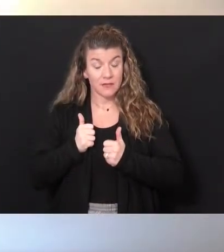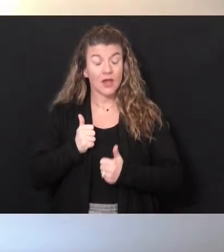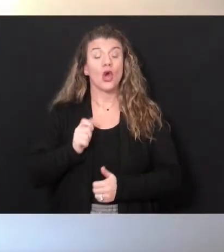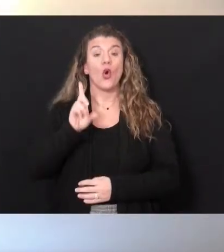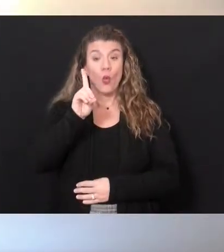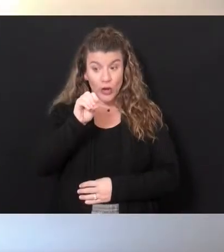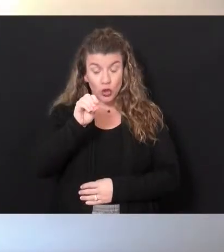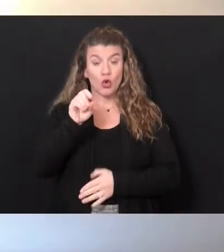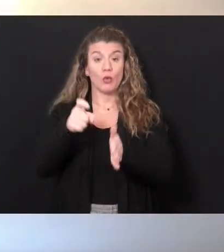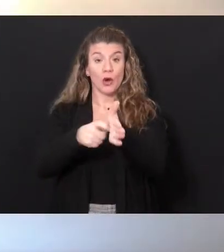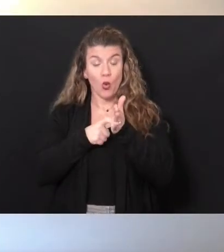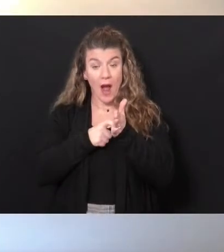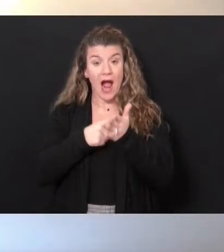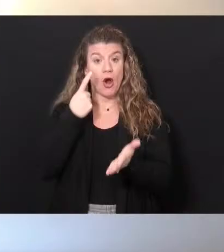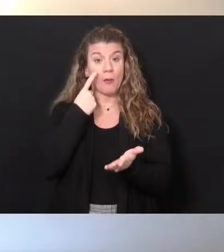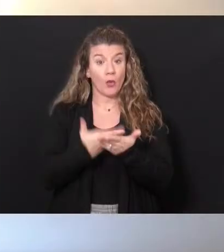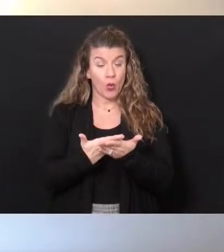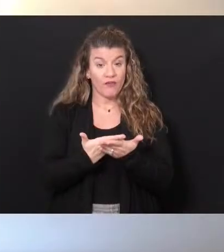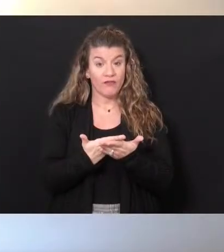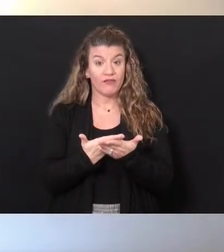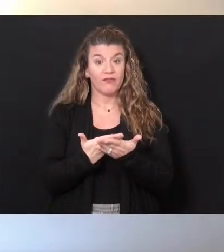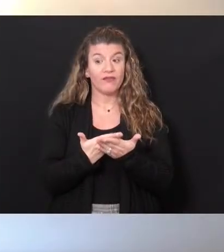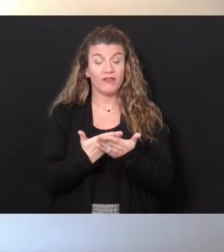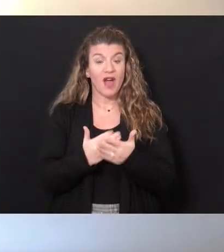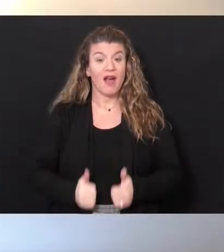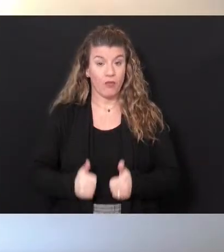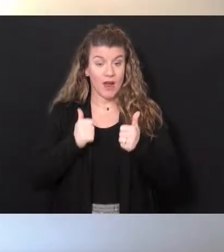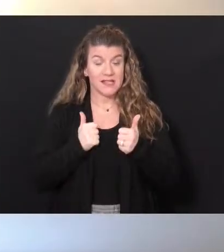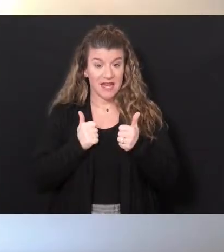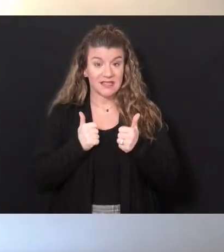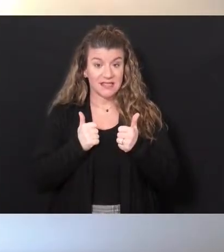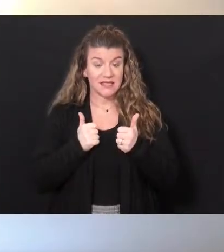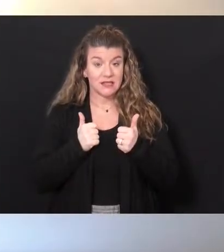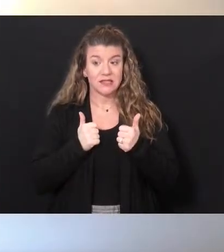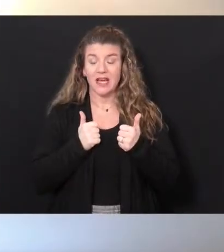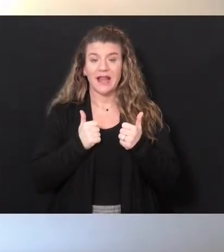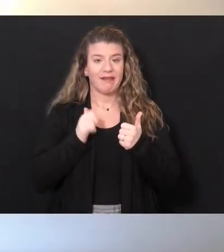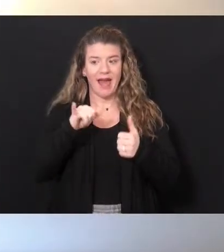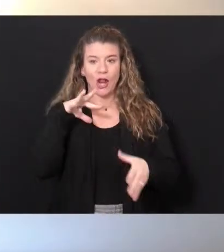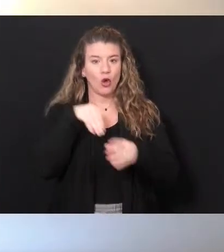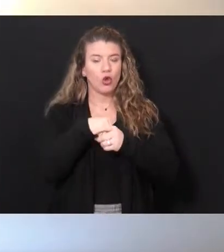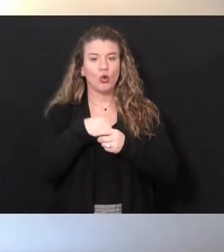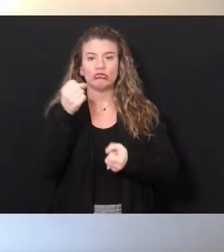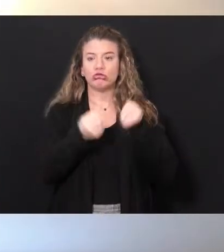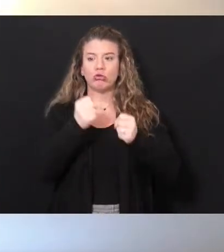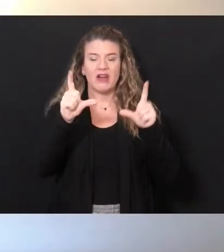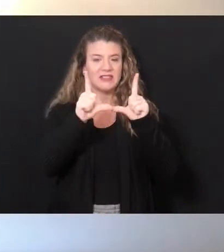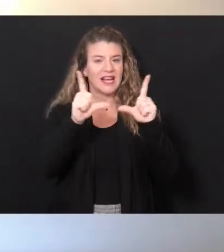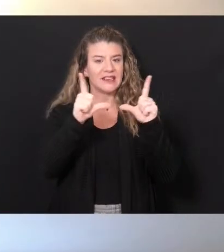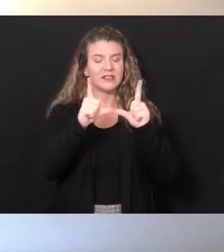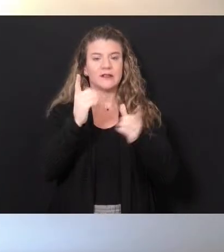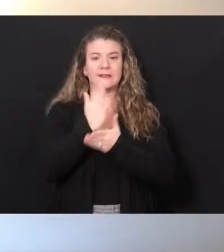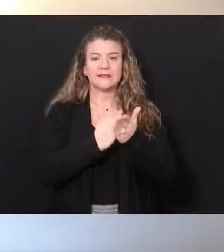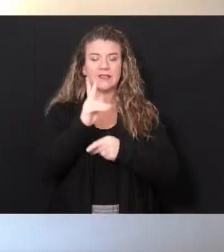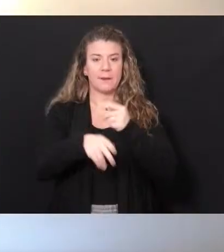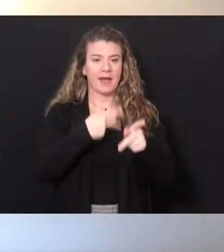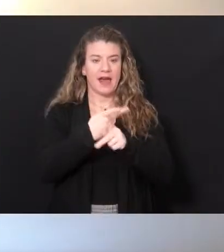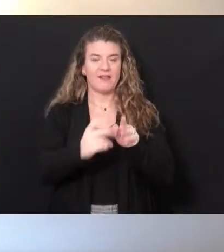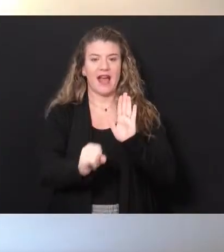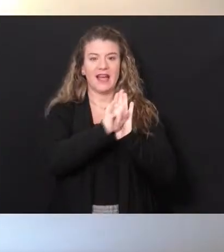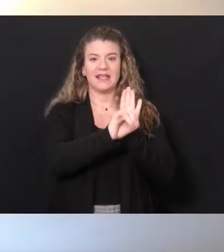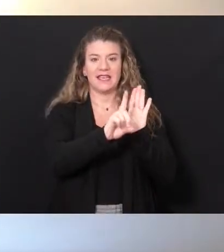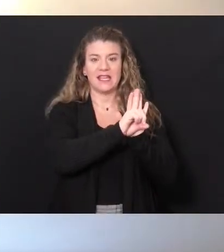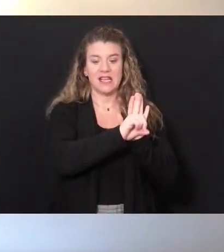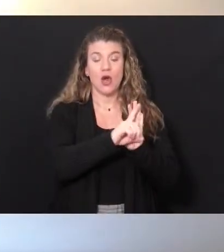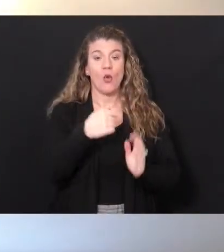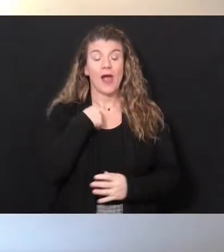do require a proof of residency, whether it's a driver's license or some other form of identification. We are going